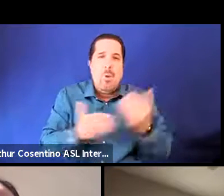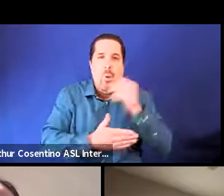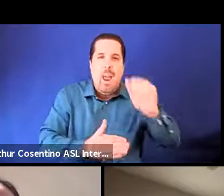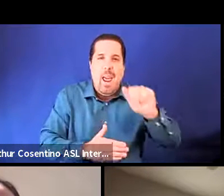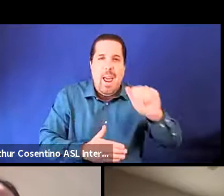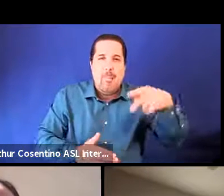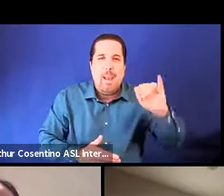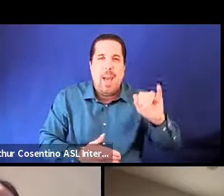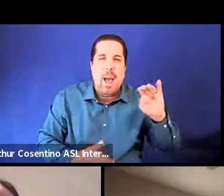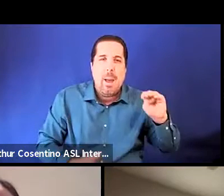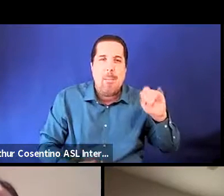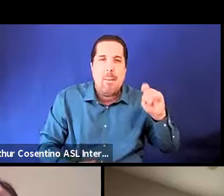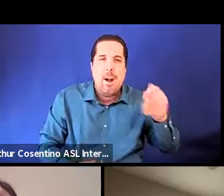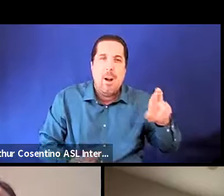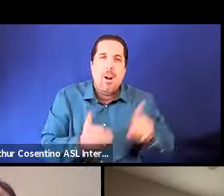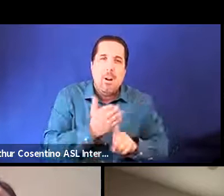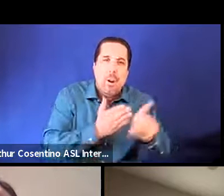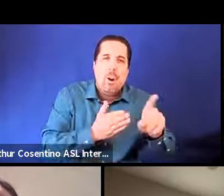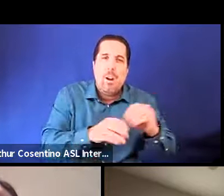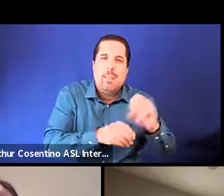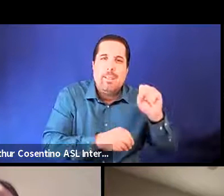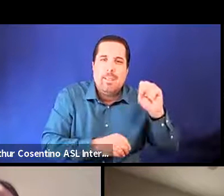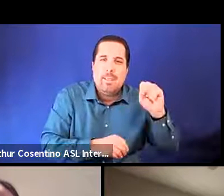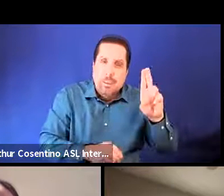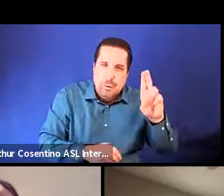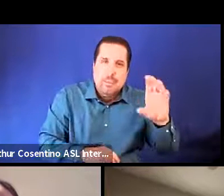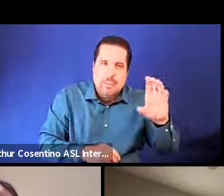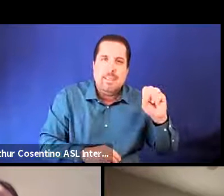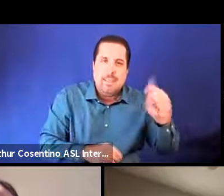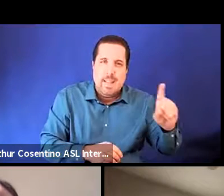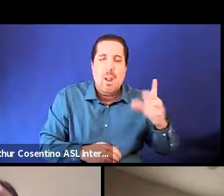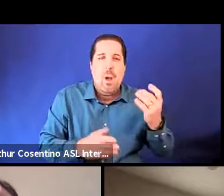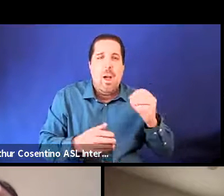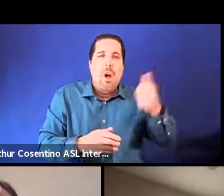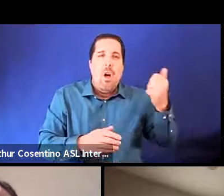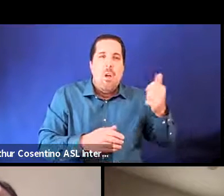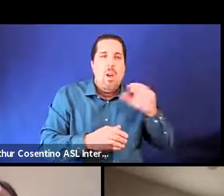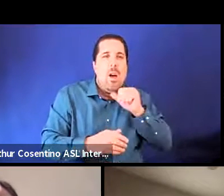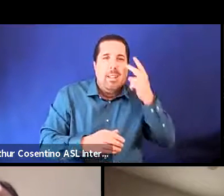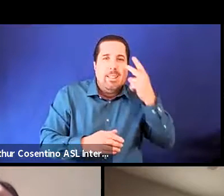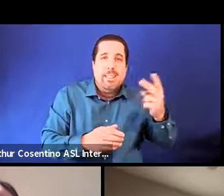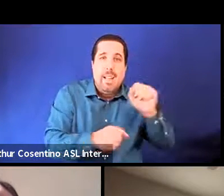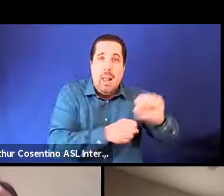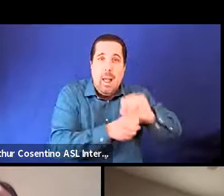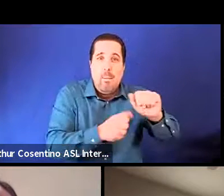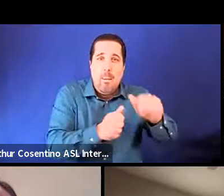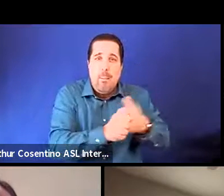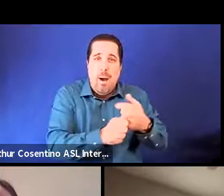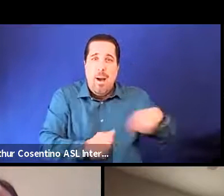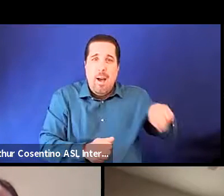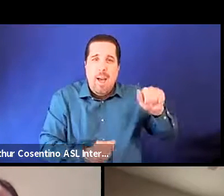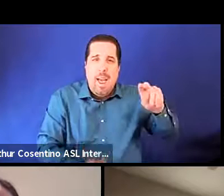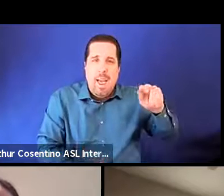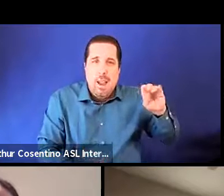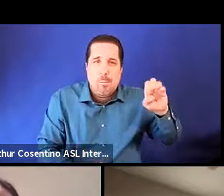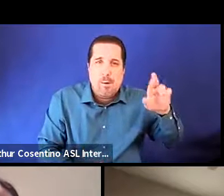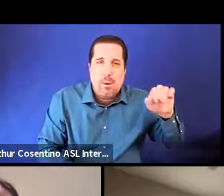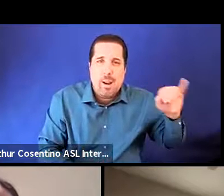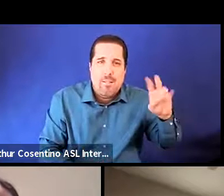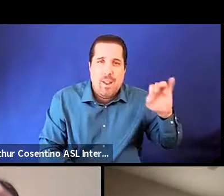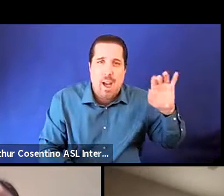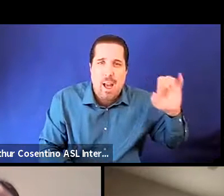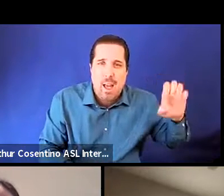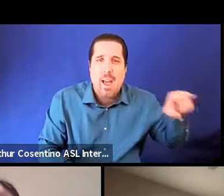minor at UC San Diego, but all the unseen labor behind this: Anna Marie Benviaje, Anthony